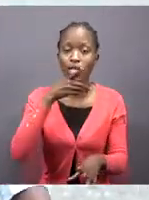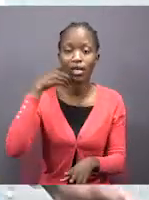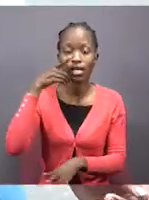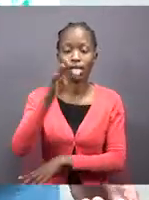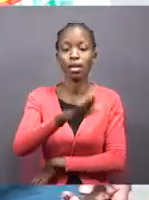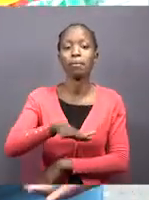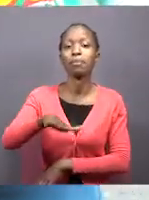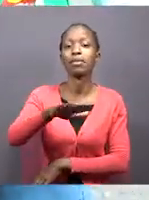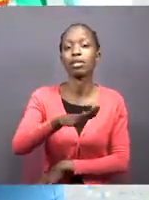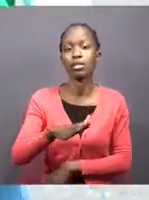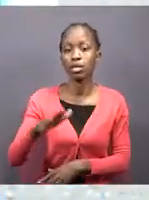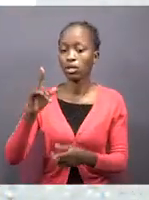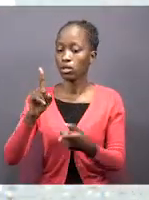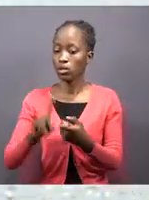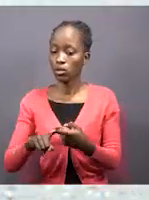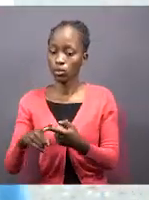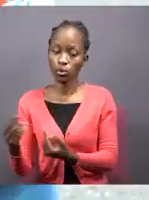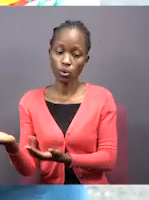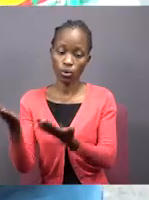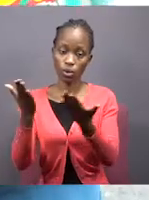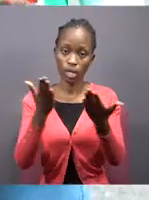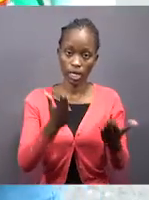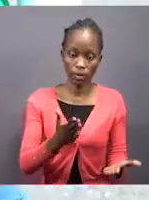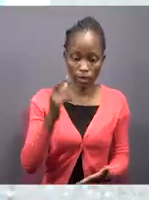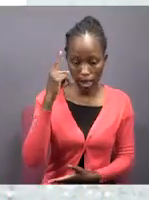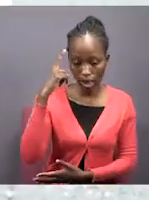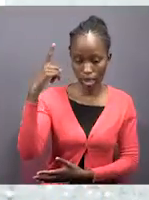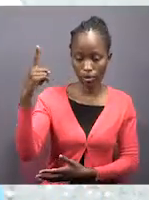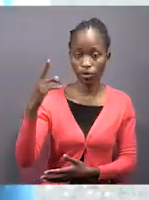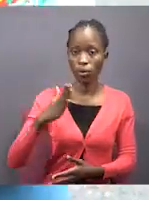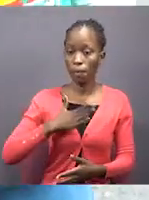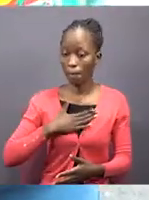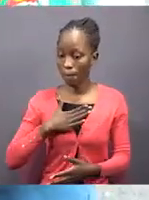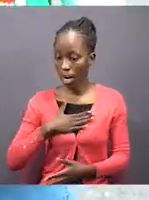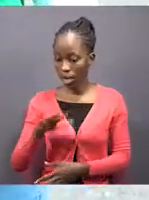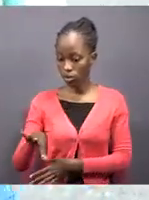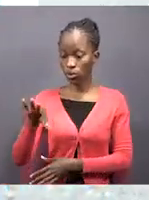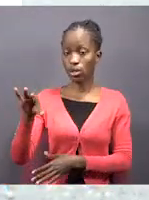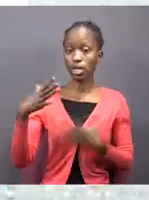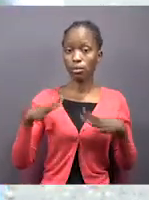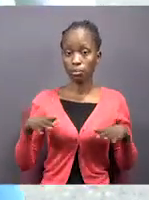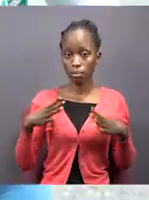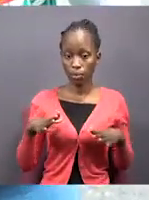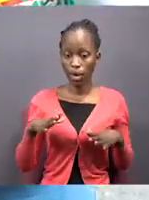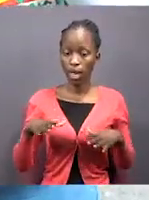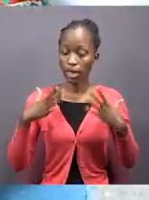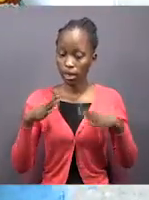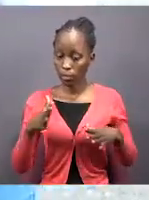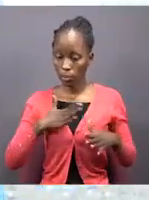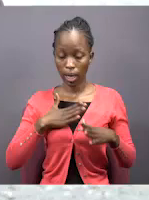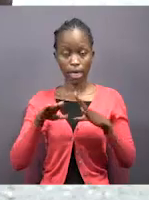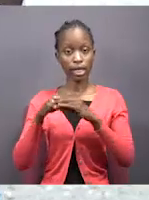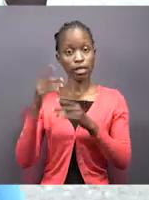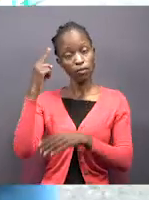wasteland, to give drink to my people, my chosen, the people I formed for